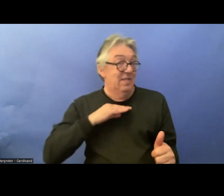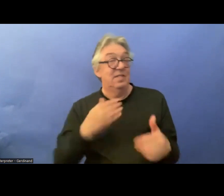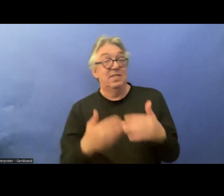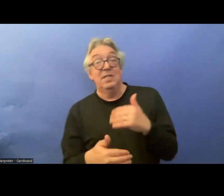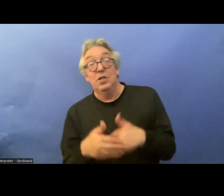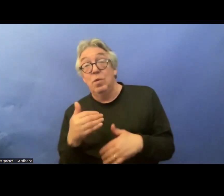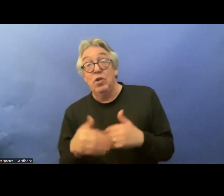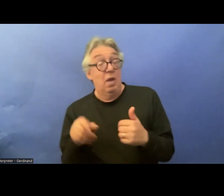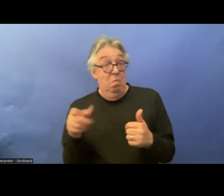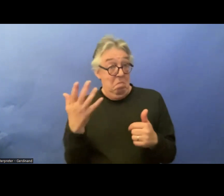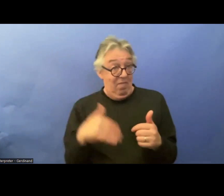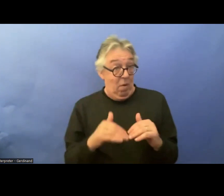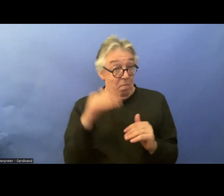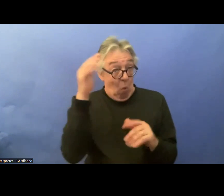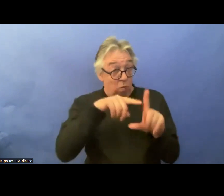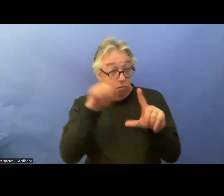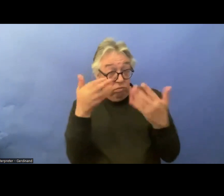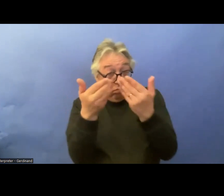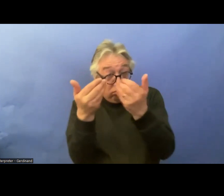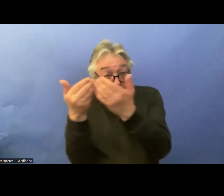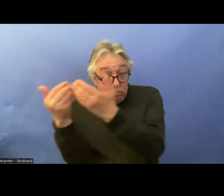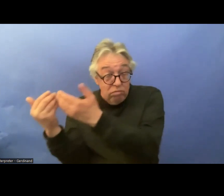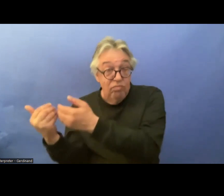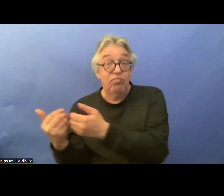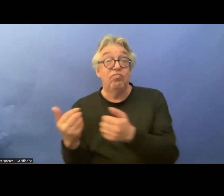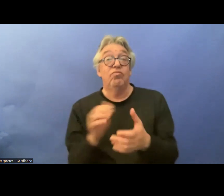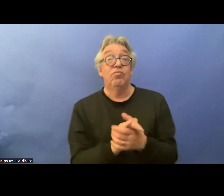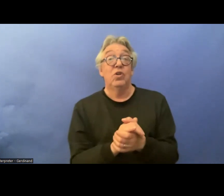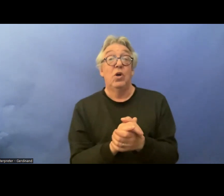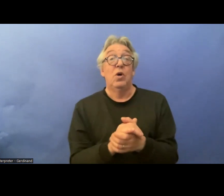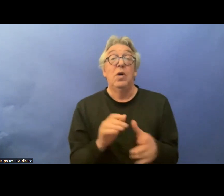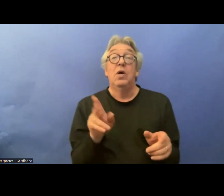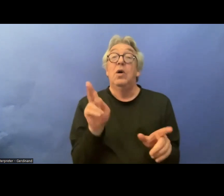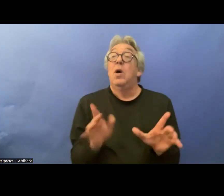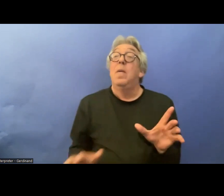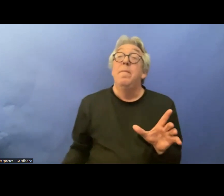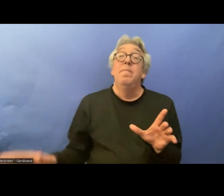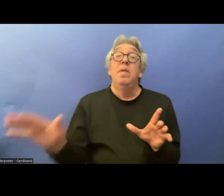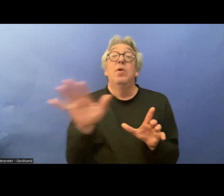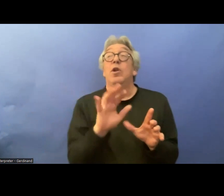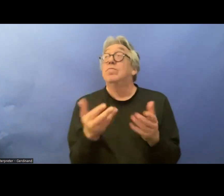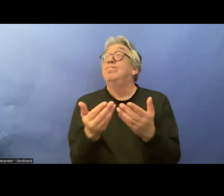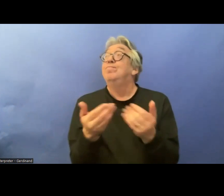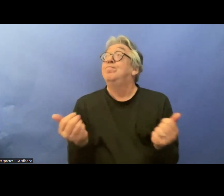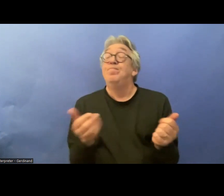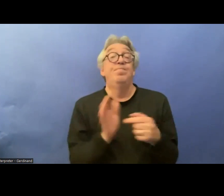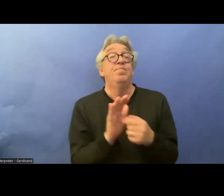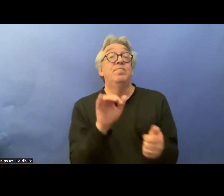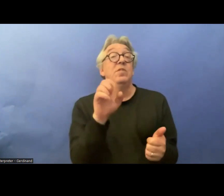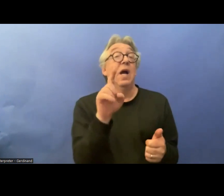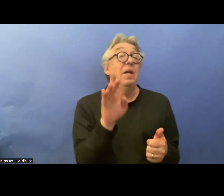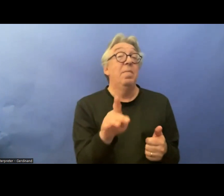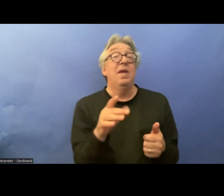also including the status base of the population, for example, IDP,